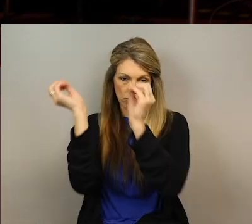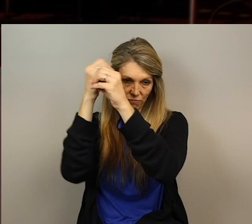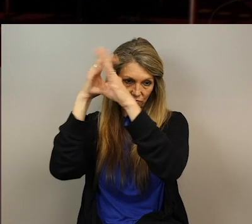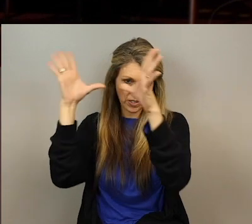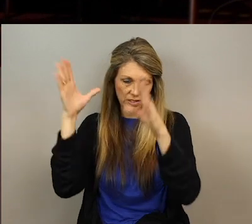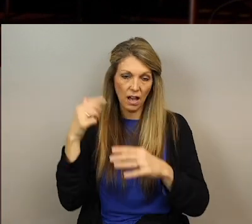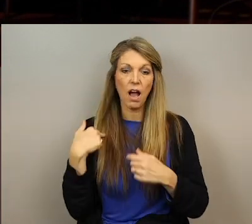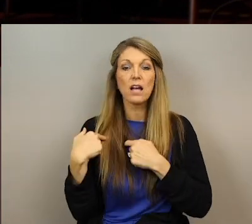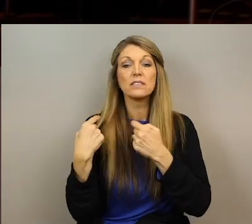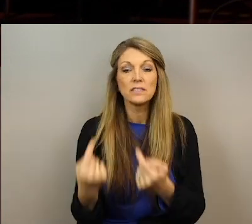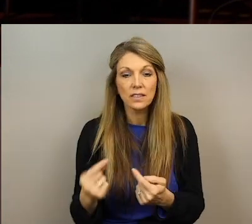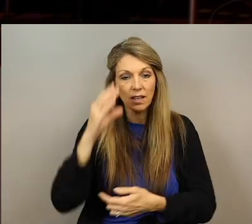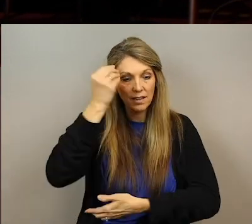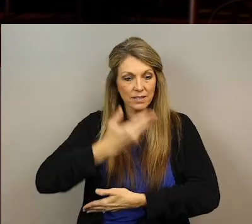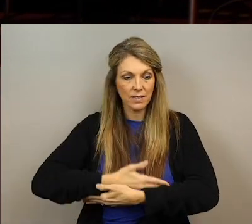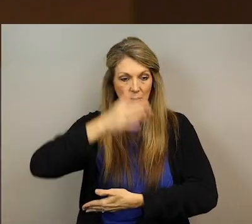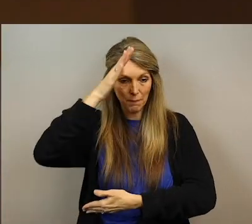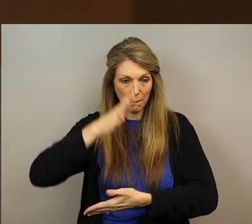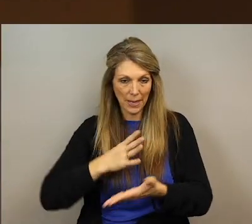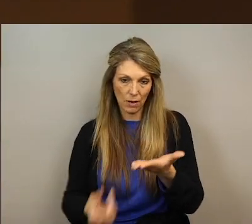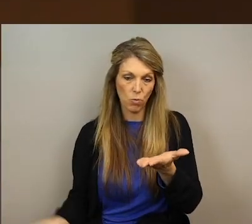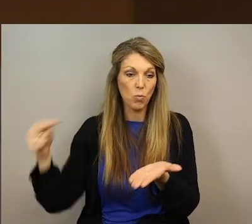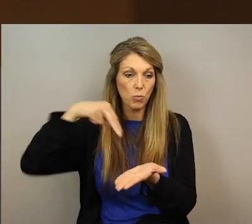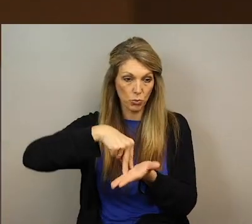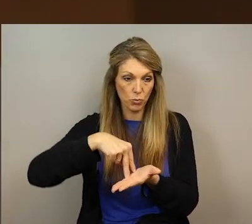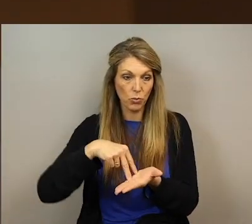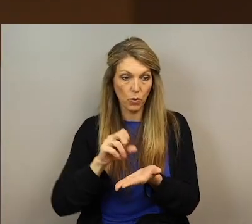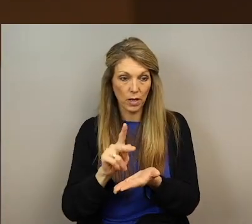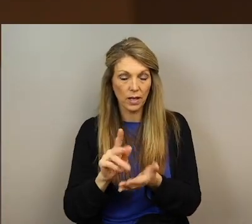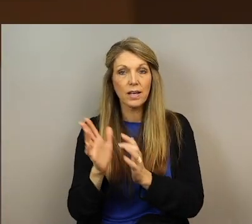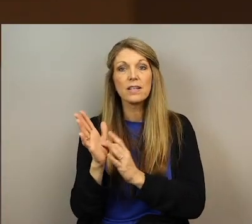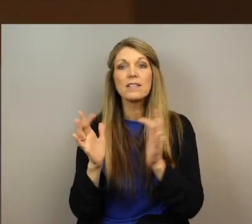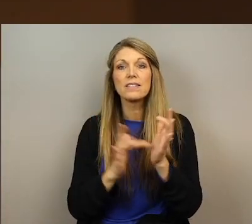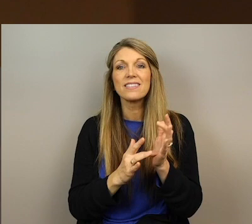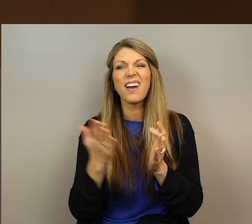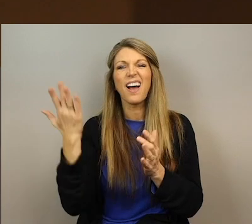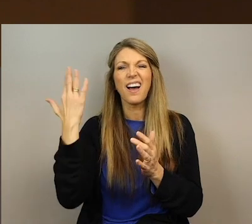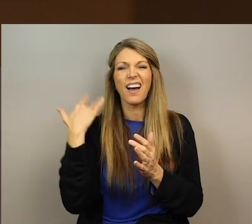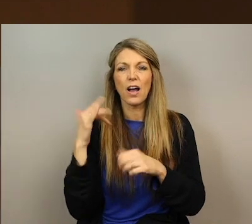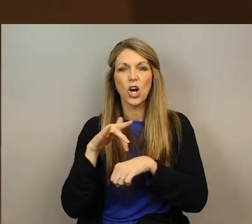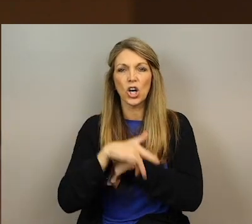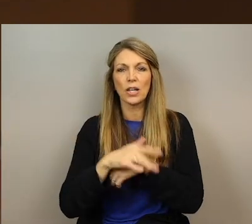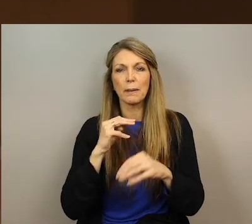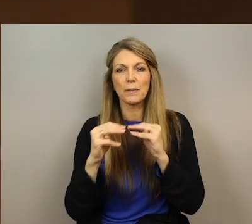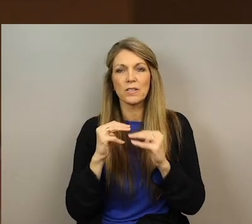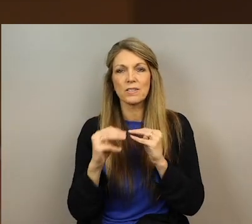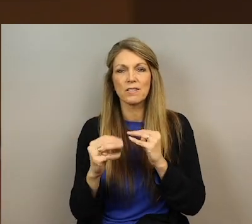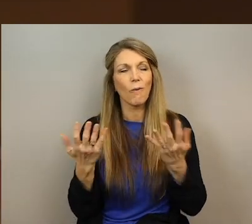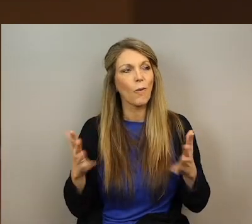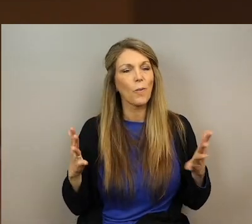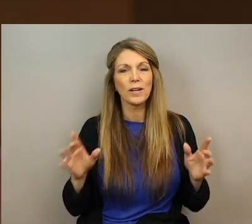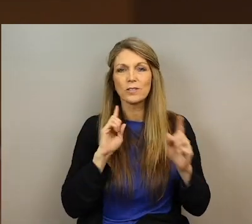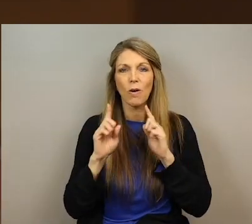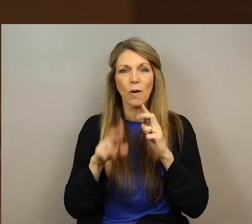is raised from the dead. So Jesus, we see from very early on in his ministry, is already